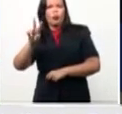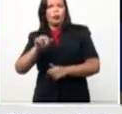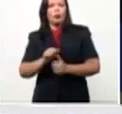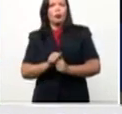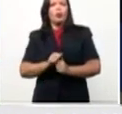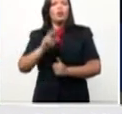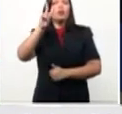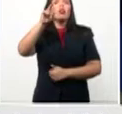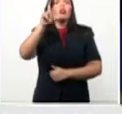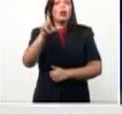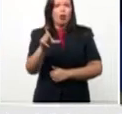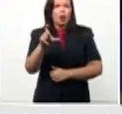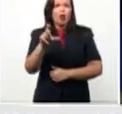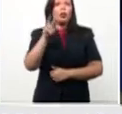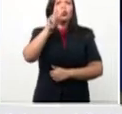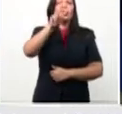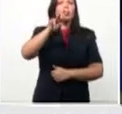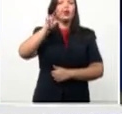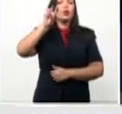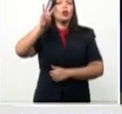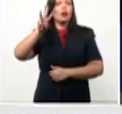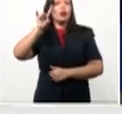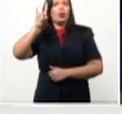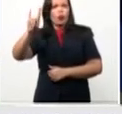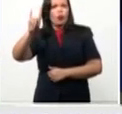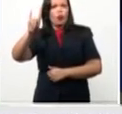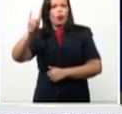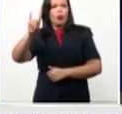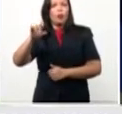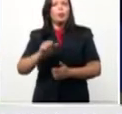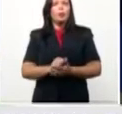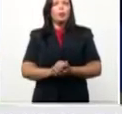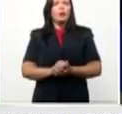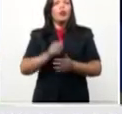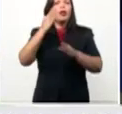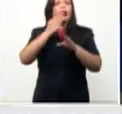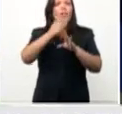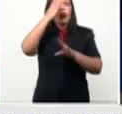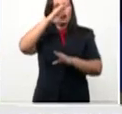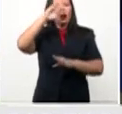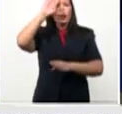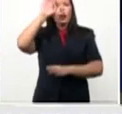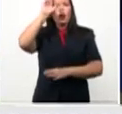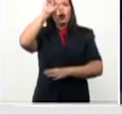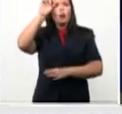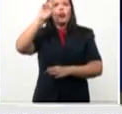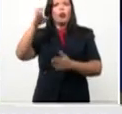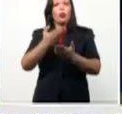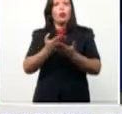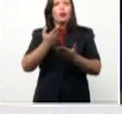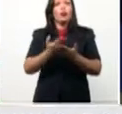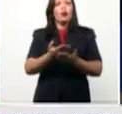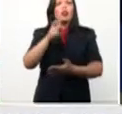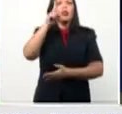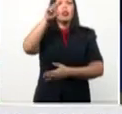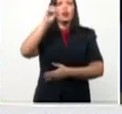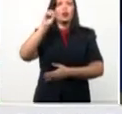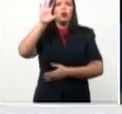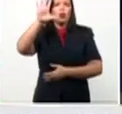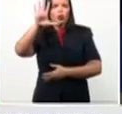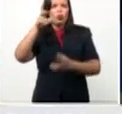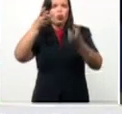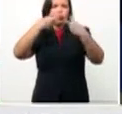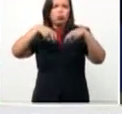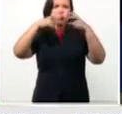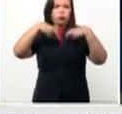239, in Santiago de Cuba 105, and in the Biotechnology and Genetic